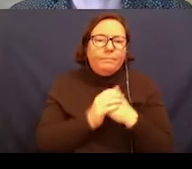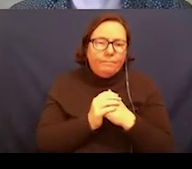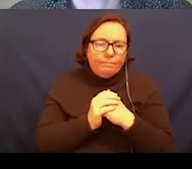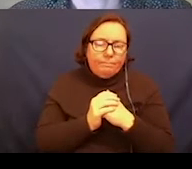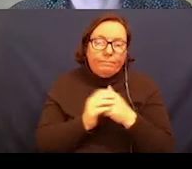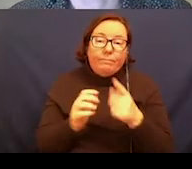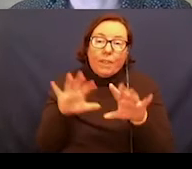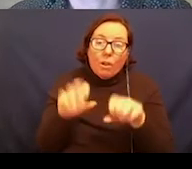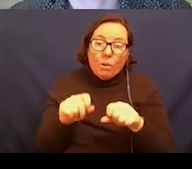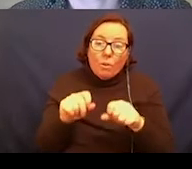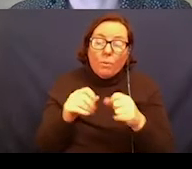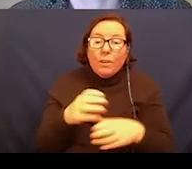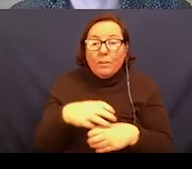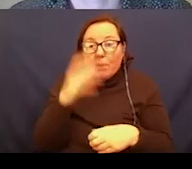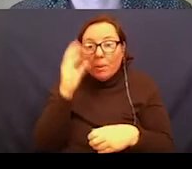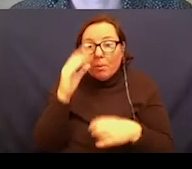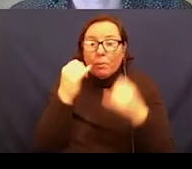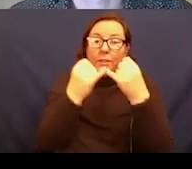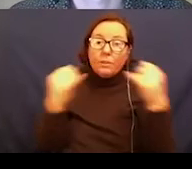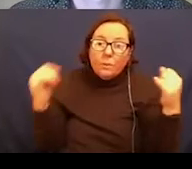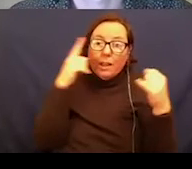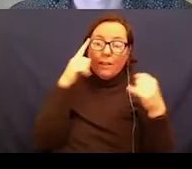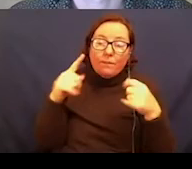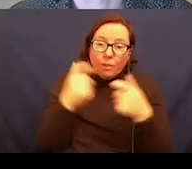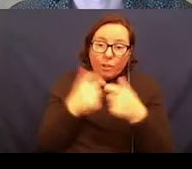They own and maintain the poles and wires,